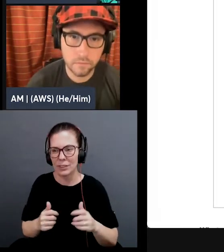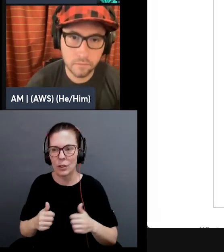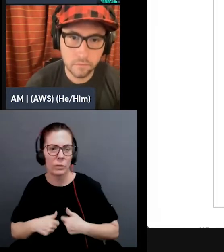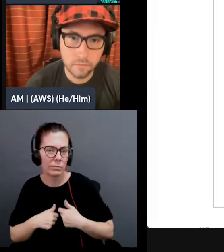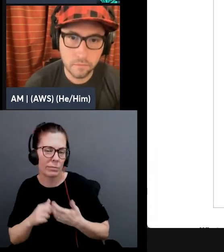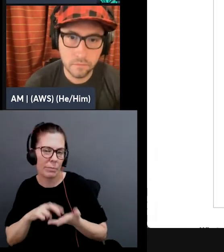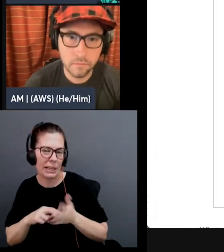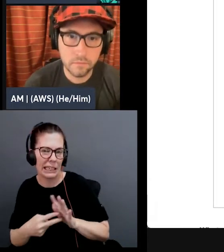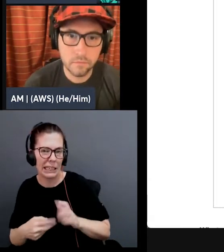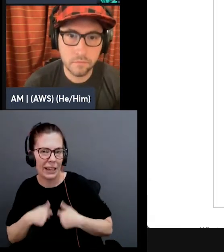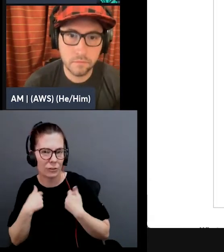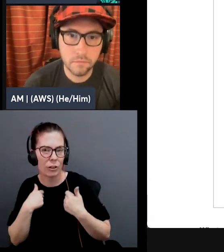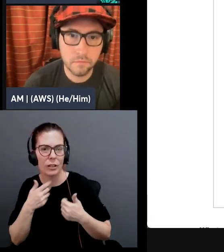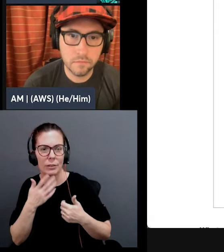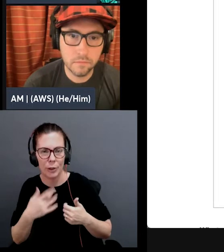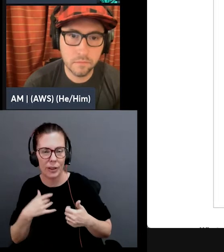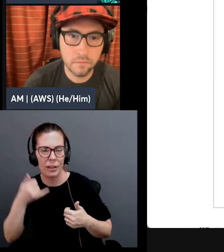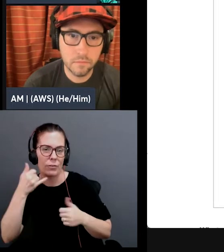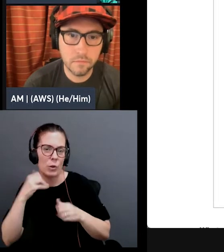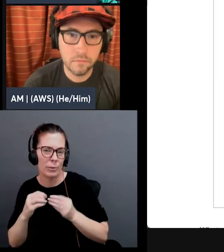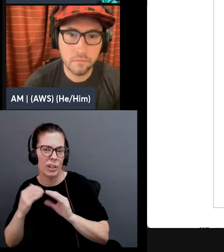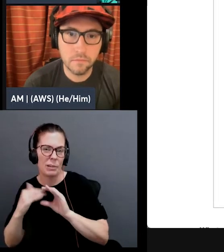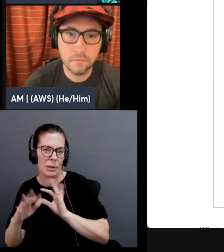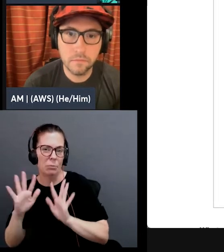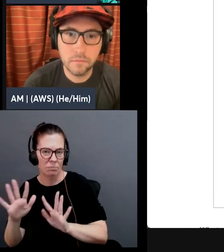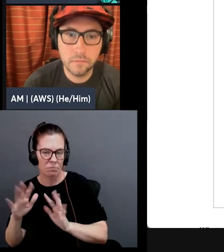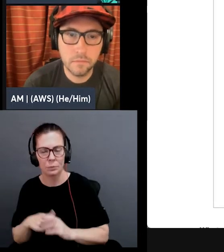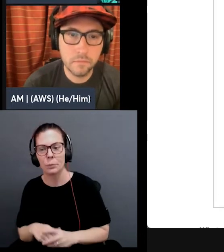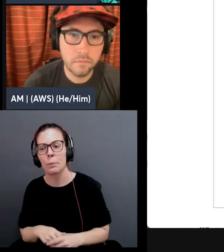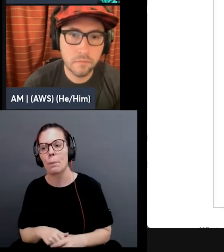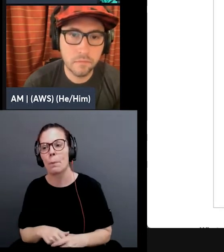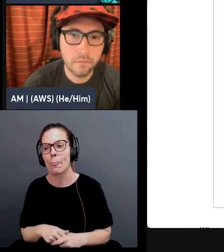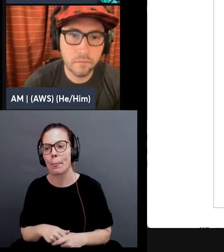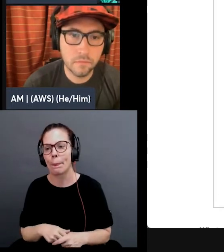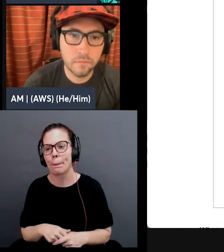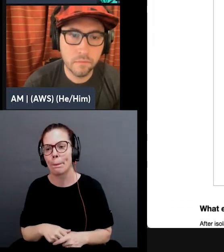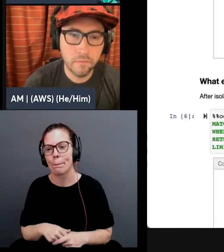numbers, email addresses, things of that nature.